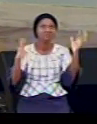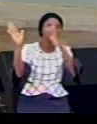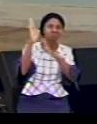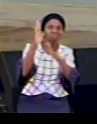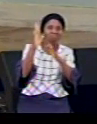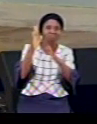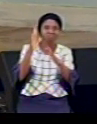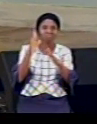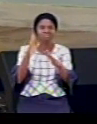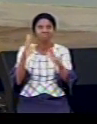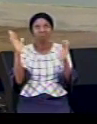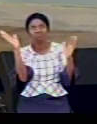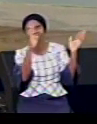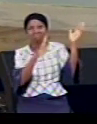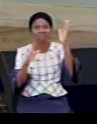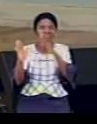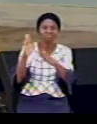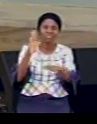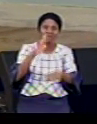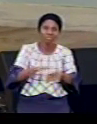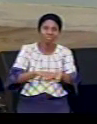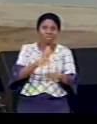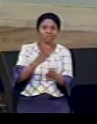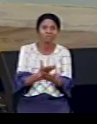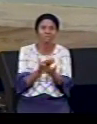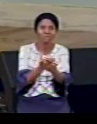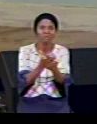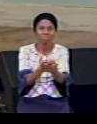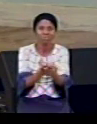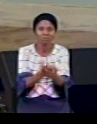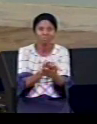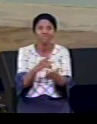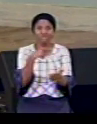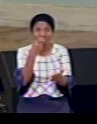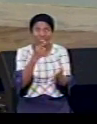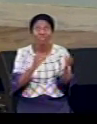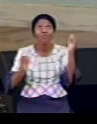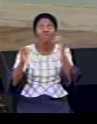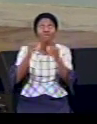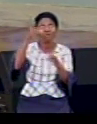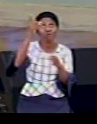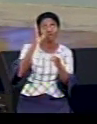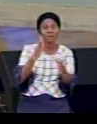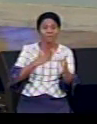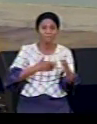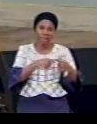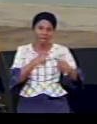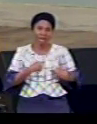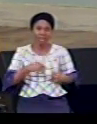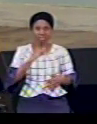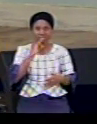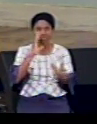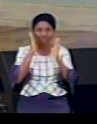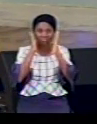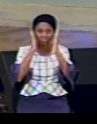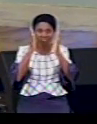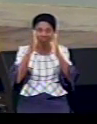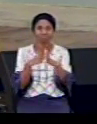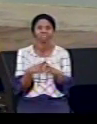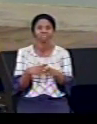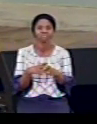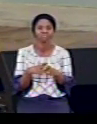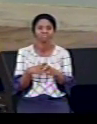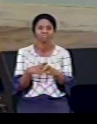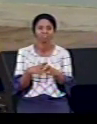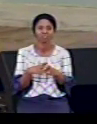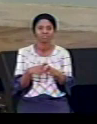waves beating upon your ship, your boat, O God, my heart is fixed. I